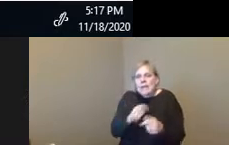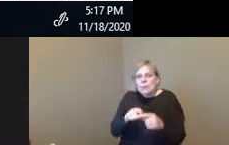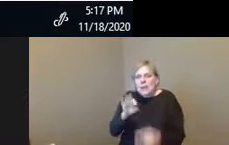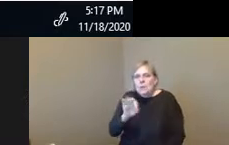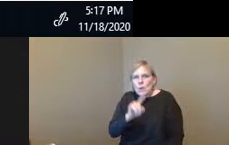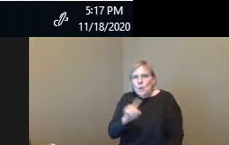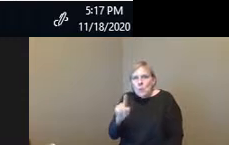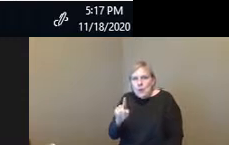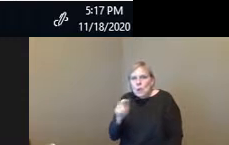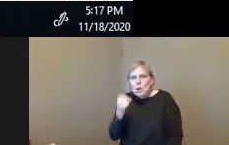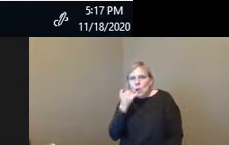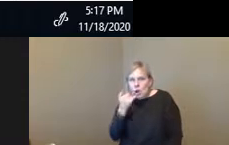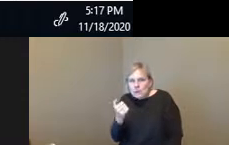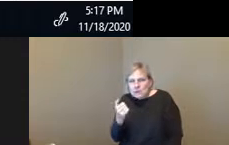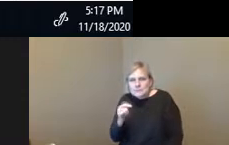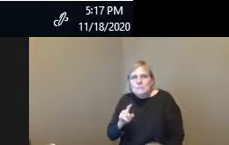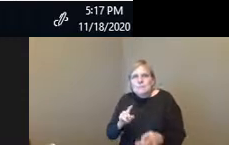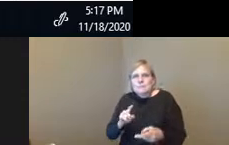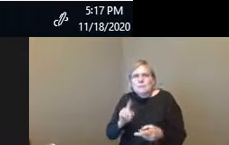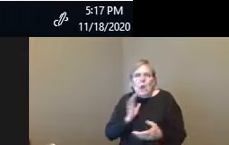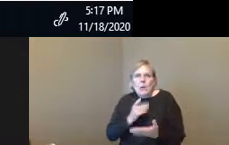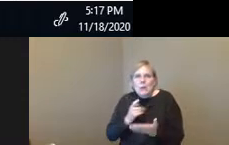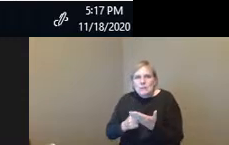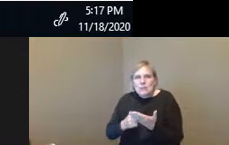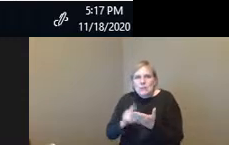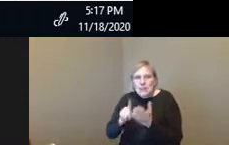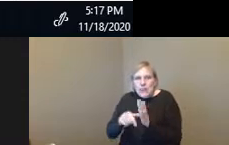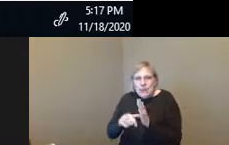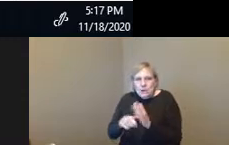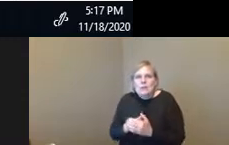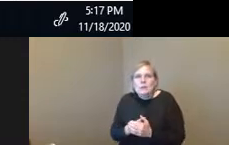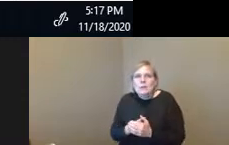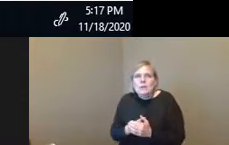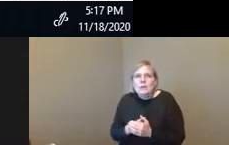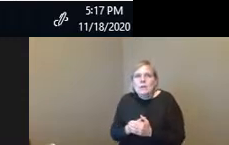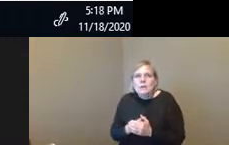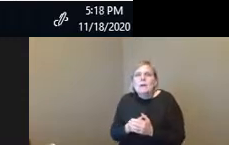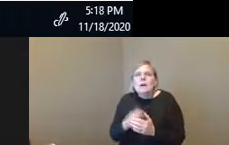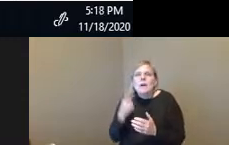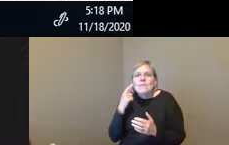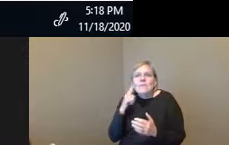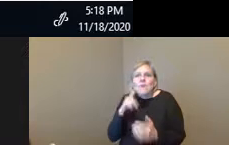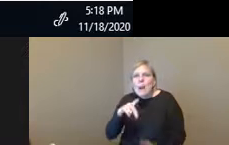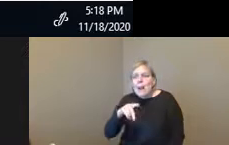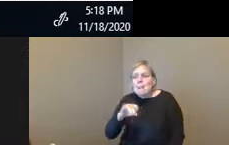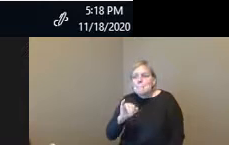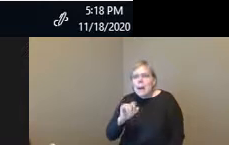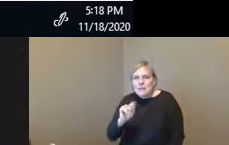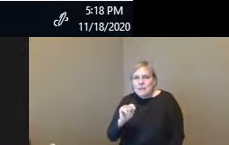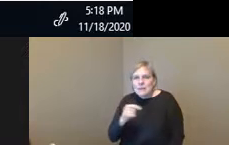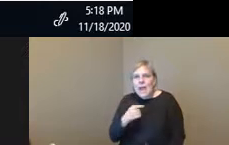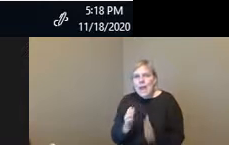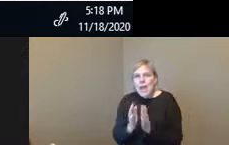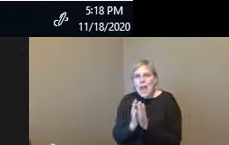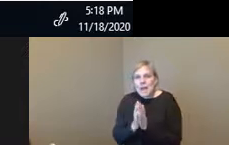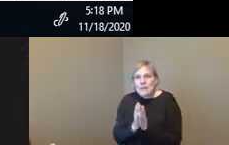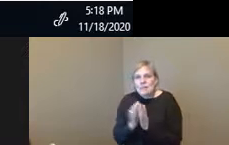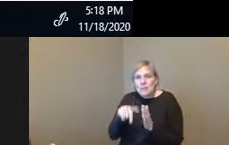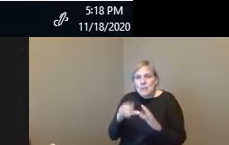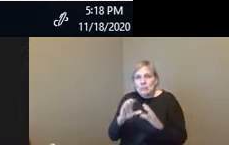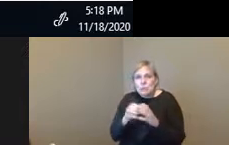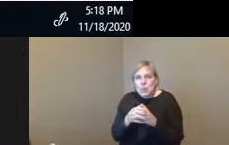calls for our discussion later. I think for the purposes of this pilot, I would ask from this